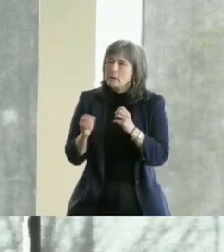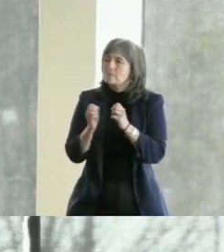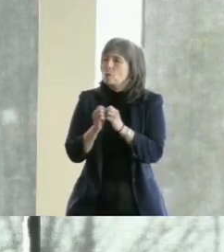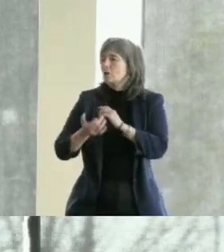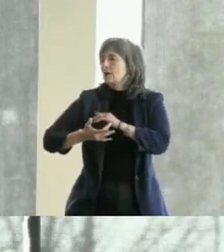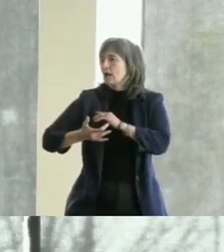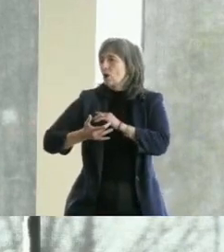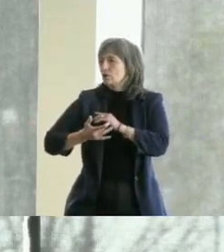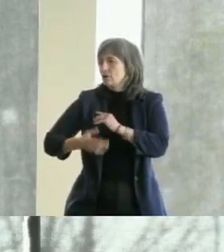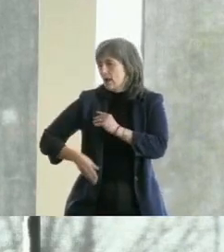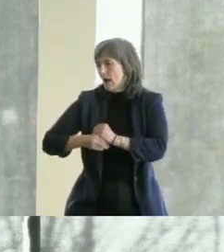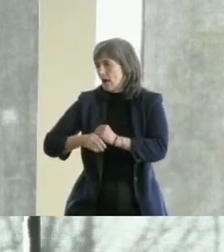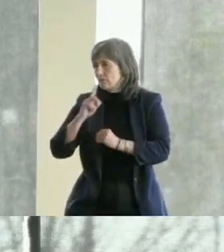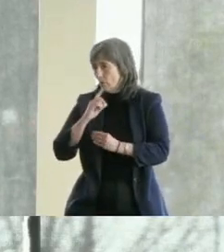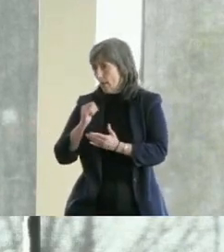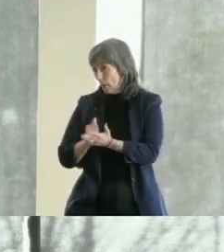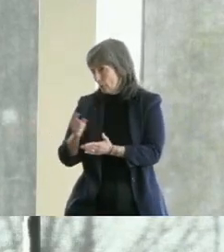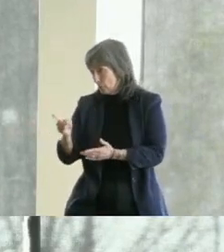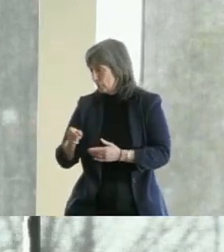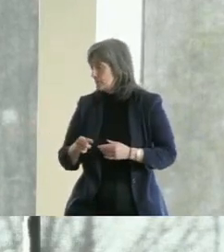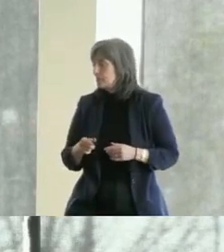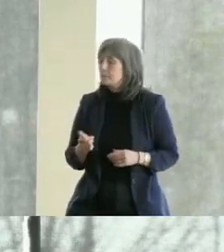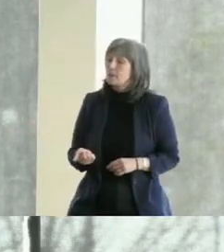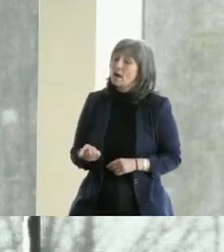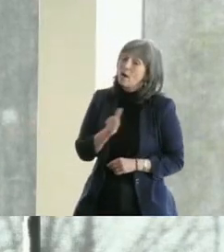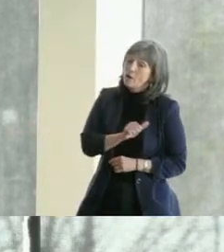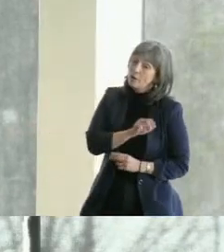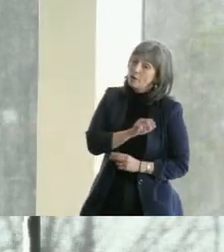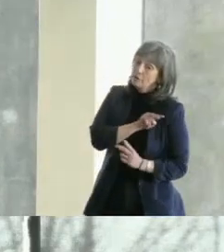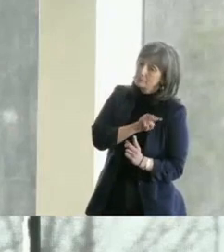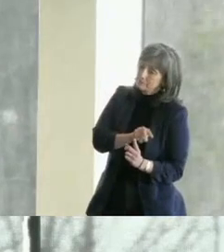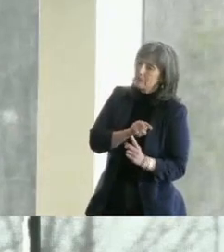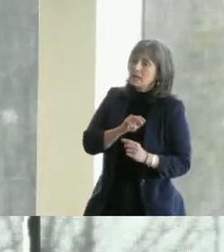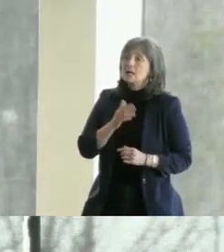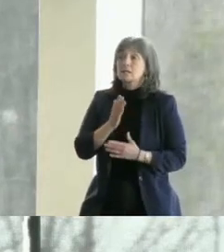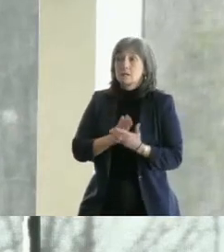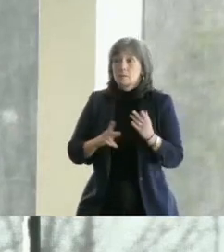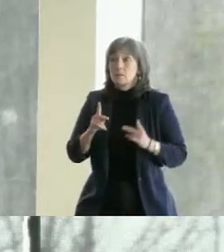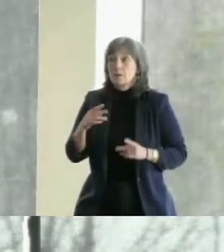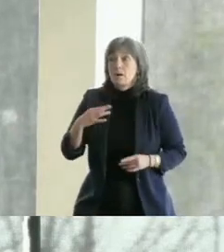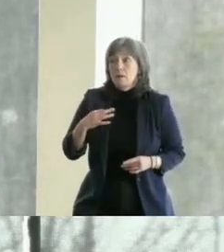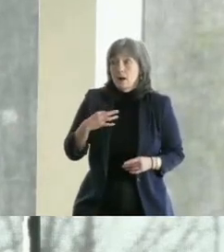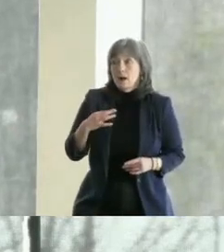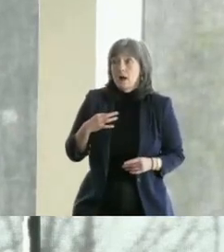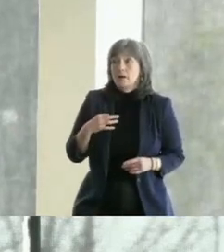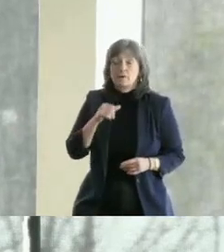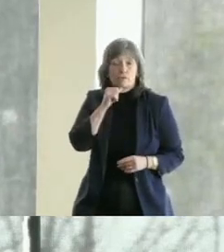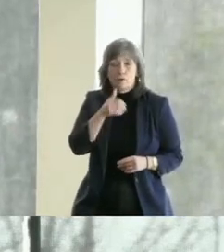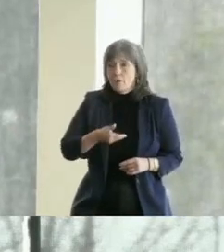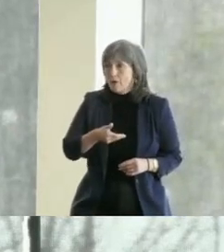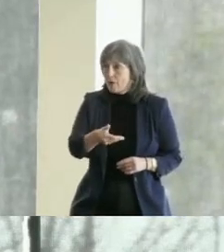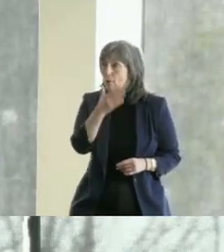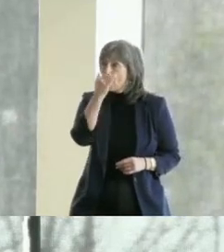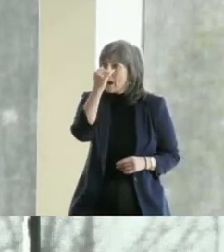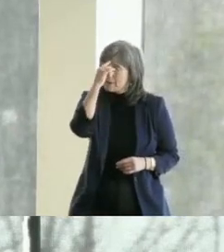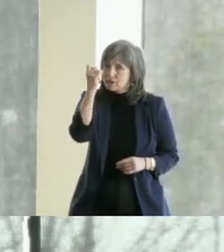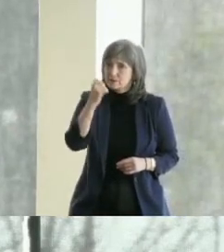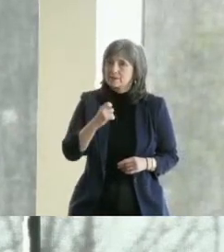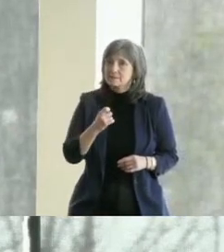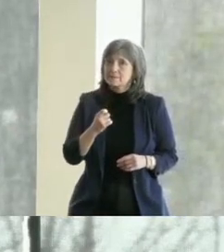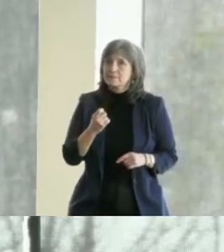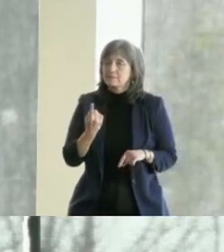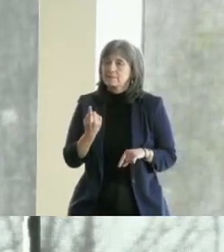that. On the other side of that coin, I also know of other people who've applied and who haven't gotten the job because they haven't been able